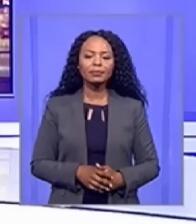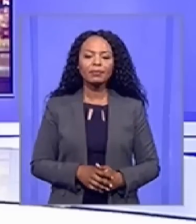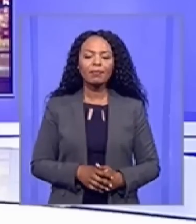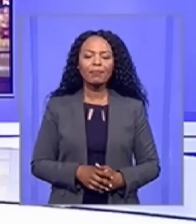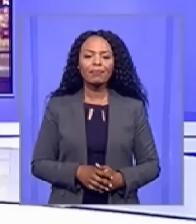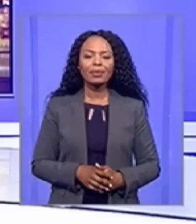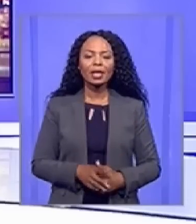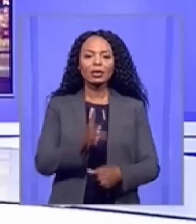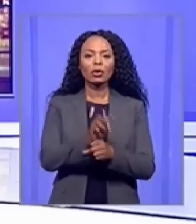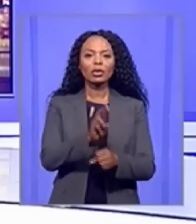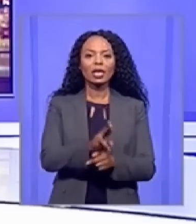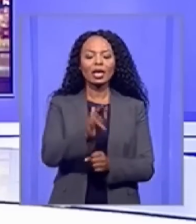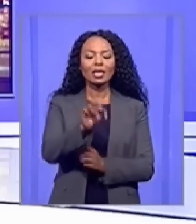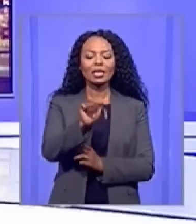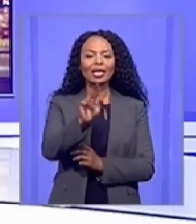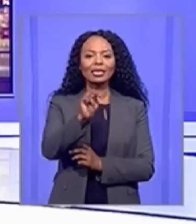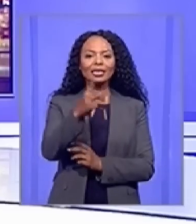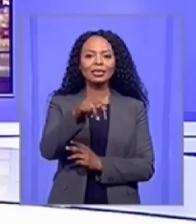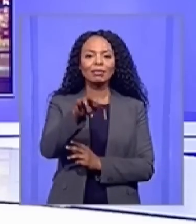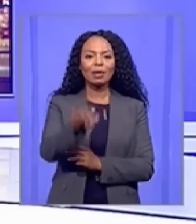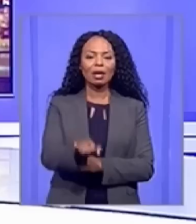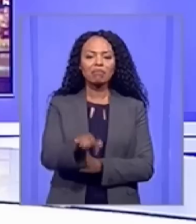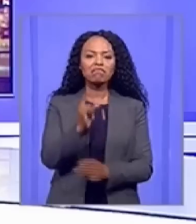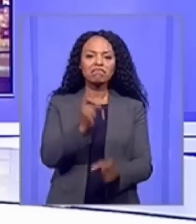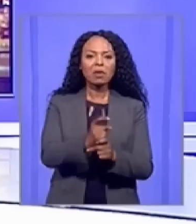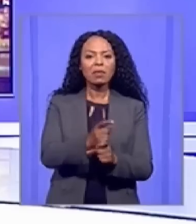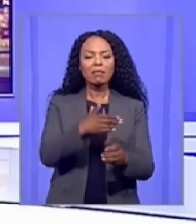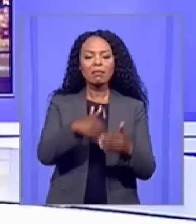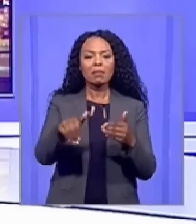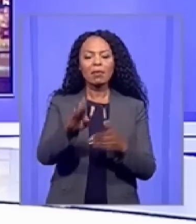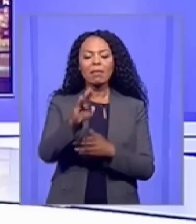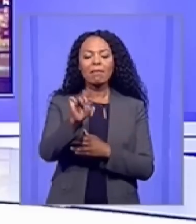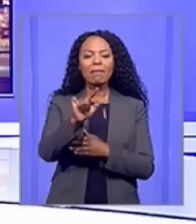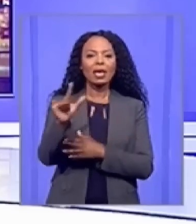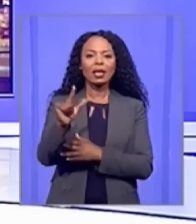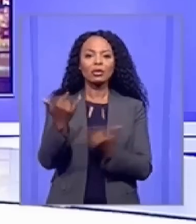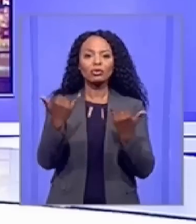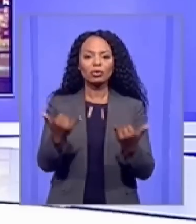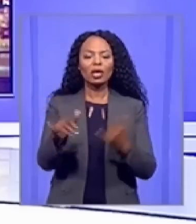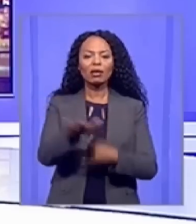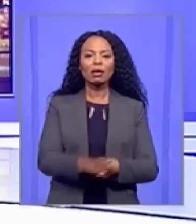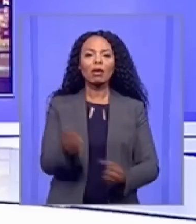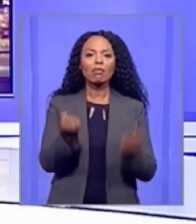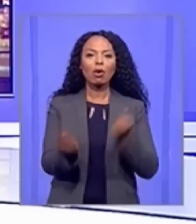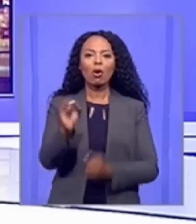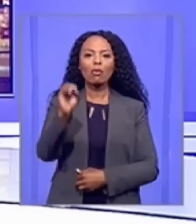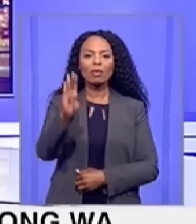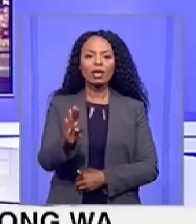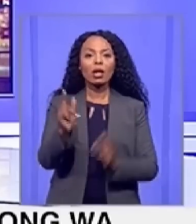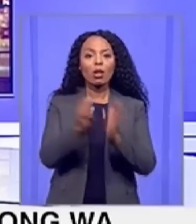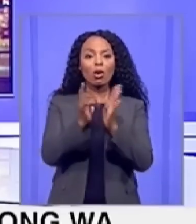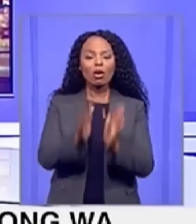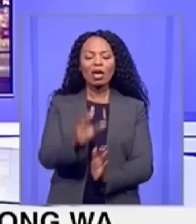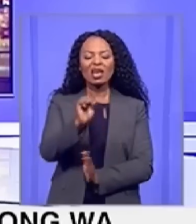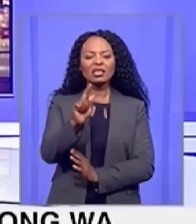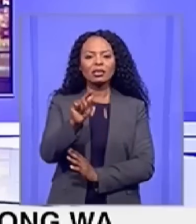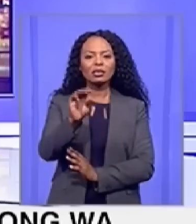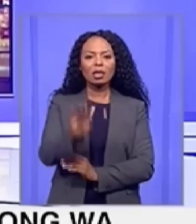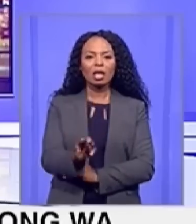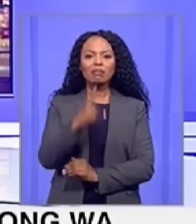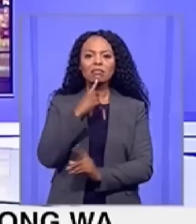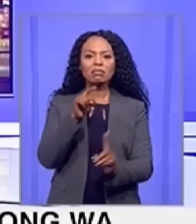Ngaka Nandipha Makutumana o hanetswe ka beile le kgotleng la dinyewe la Bloemfontein ka jeno moahlodi Estelle de Lange o re Makutumana o bapetse karolo